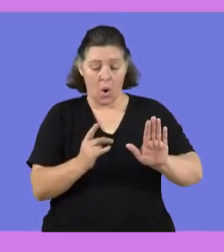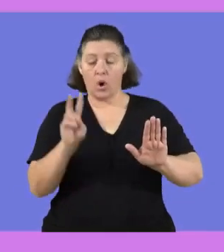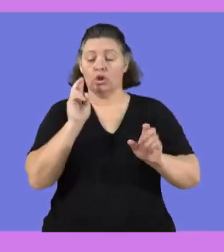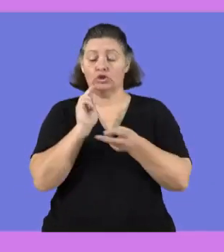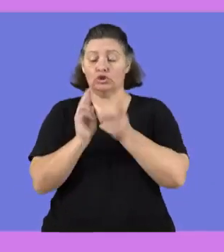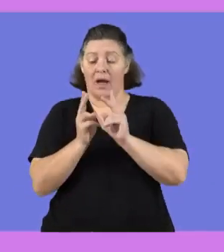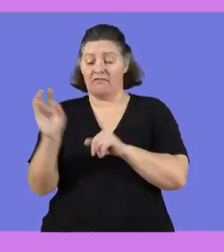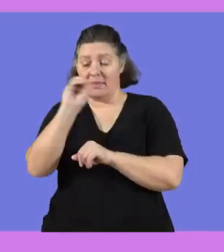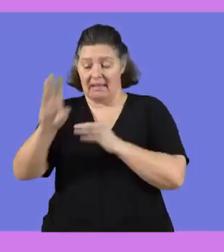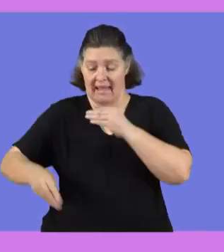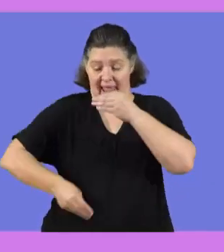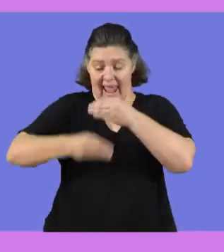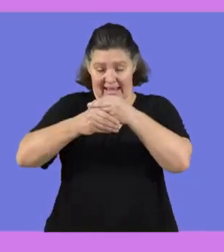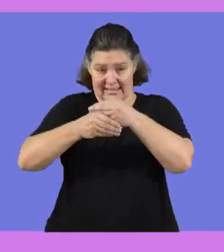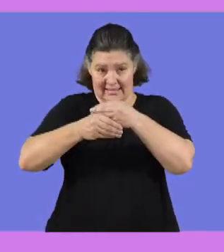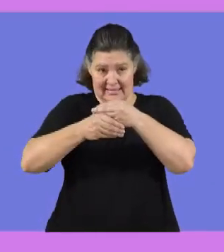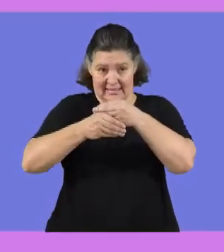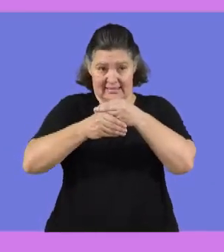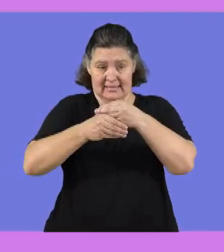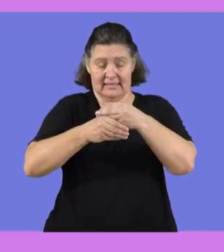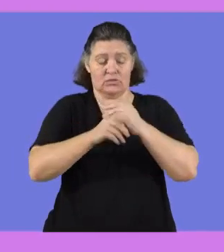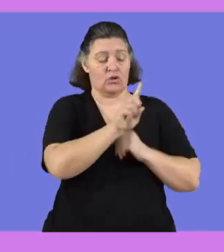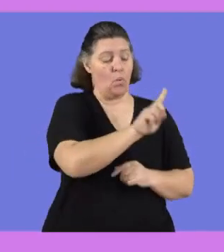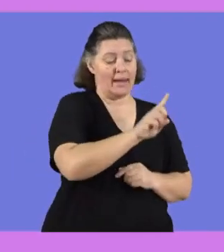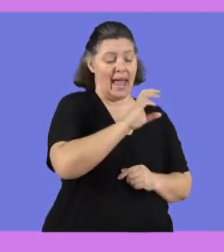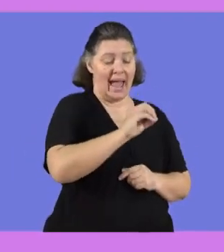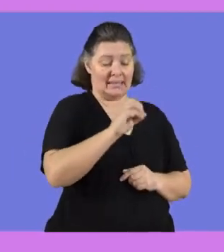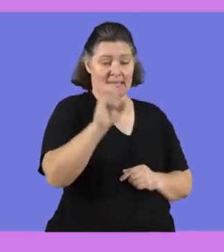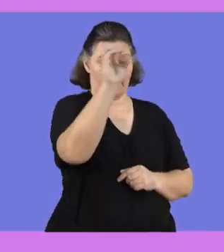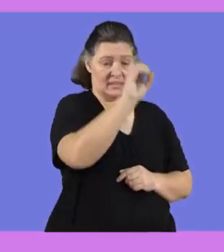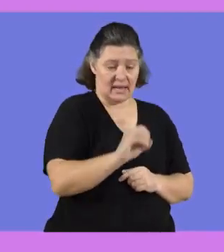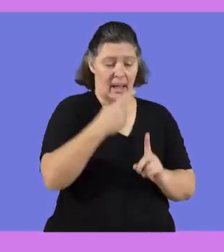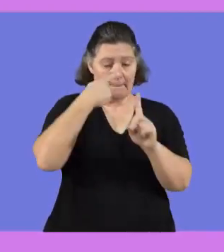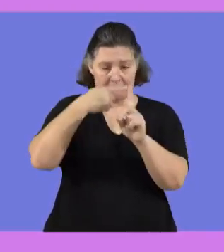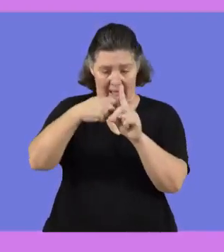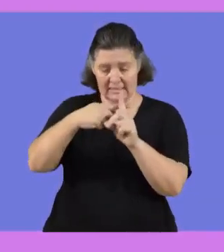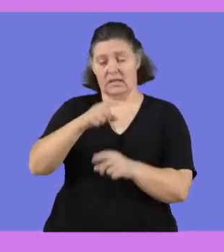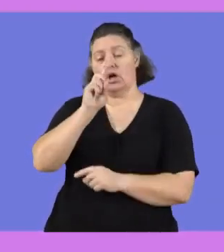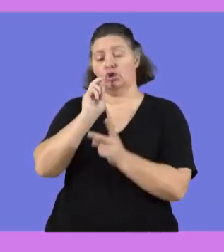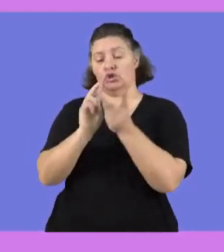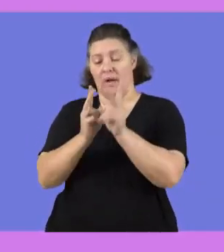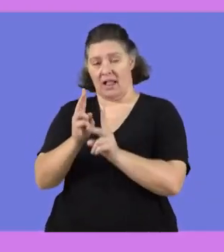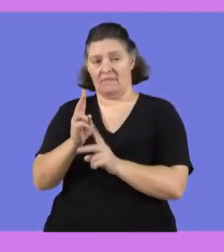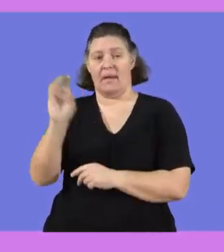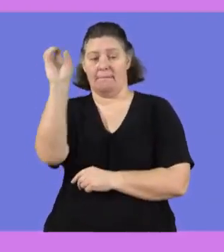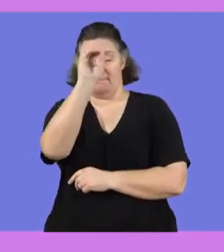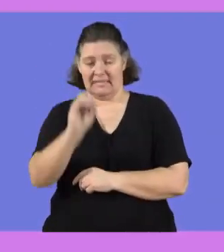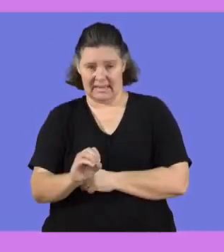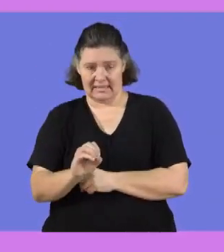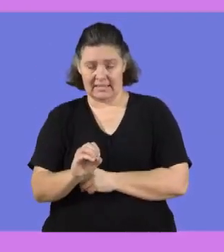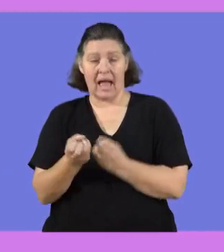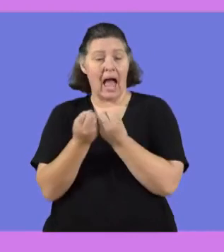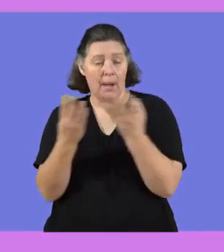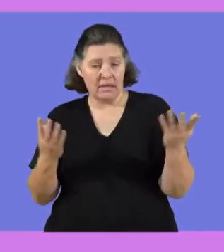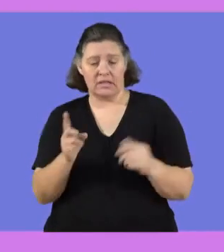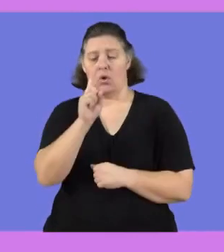our original value. So if the original value is 100%, then we take